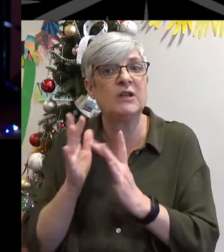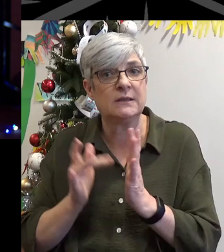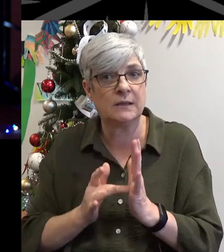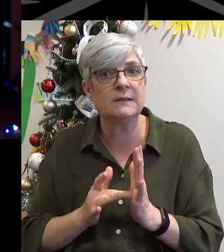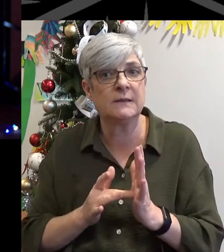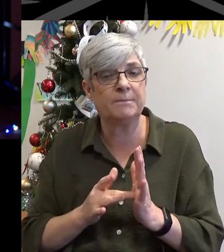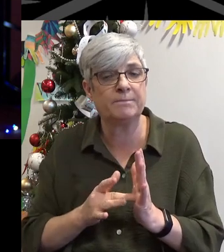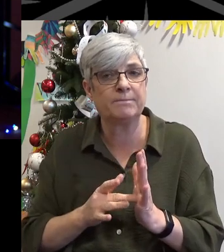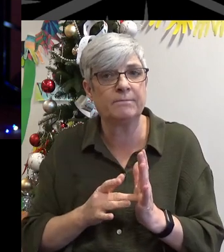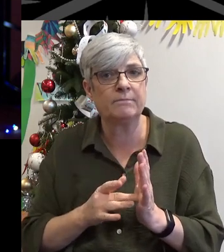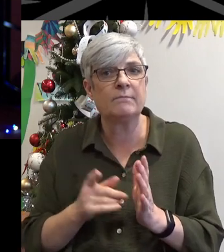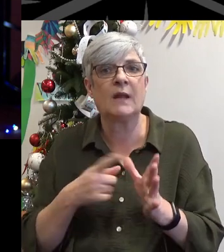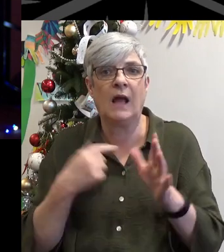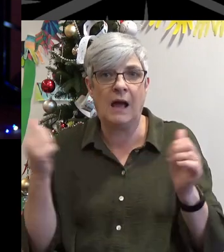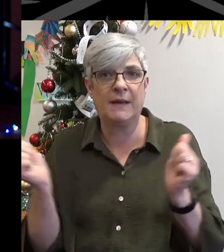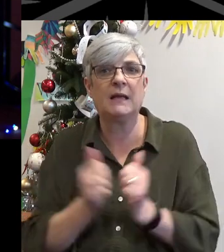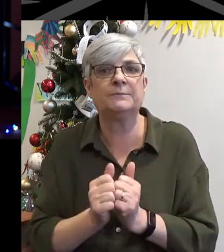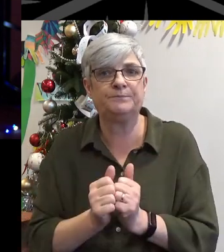Amen.